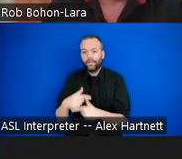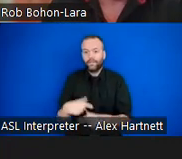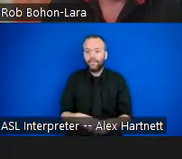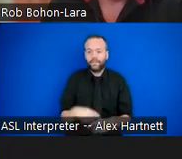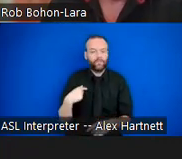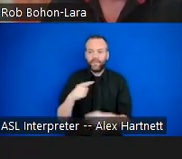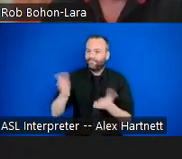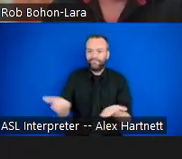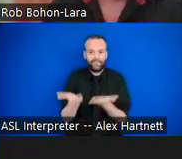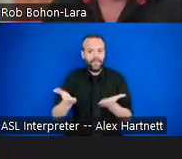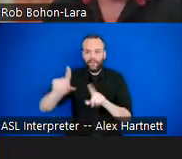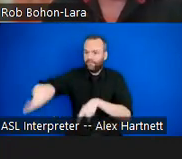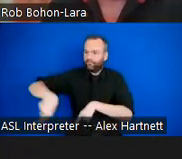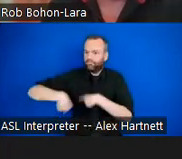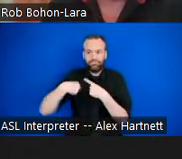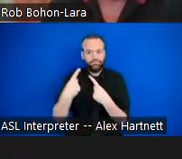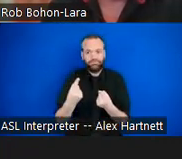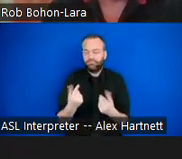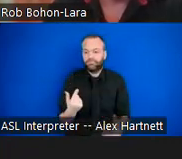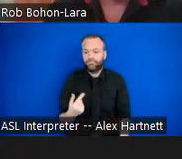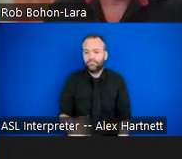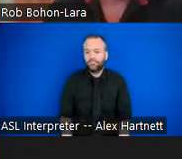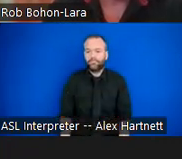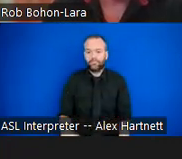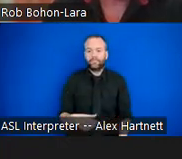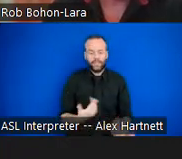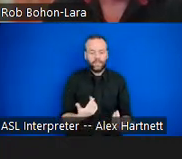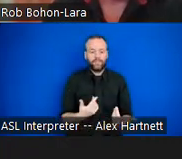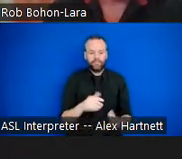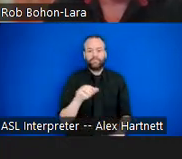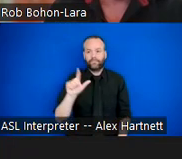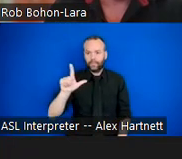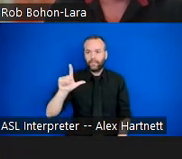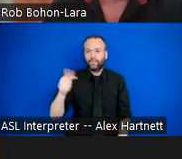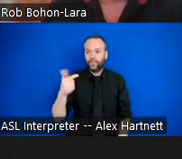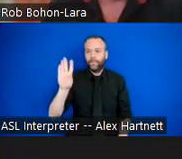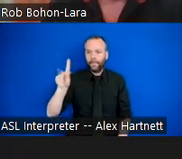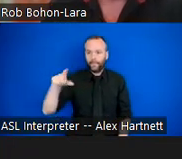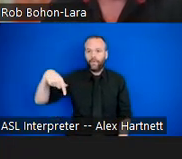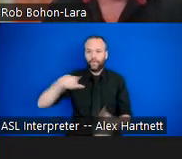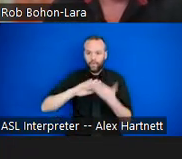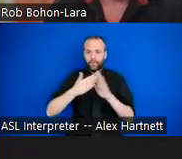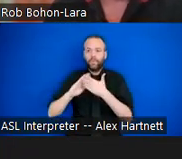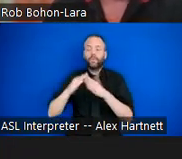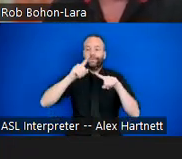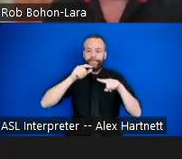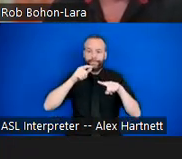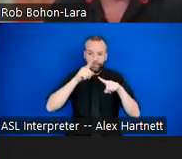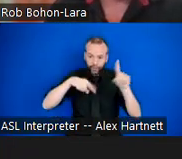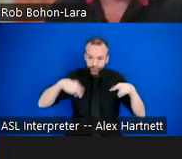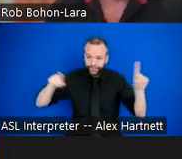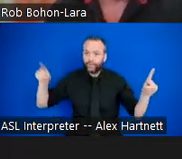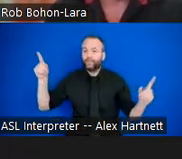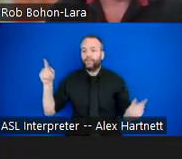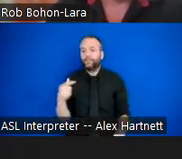and pain, we are a rich, diverse people with an abundance of resiliency and hope for the future. We all carry biases. I